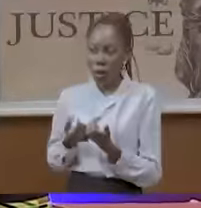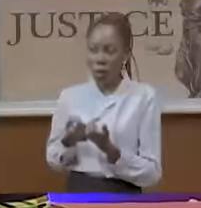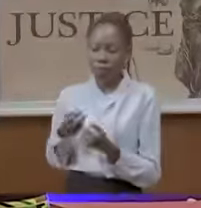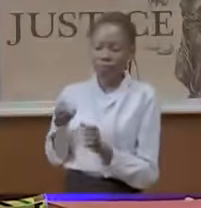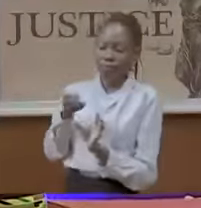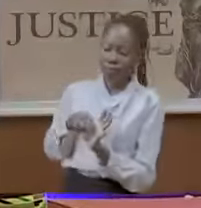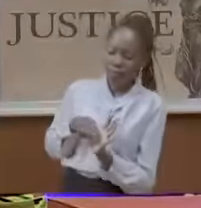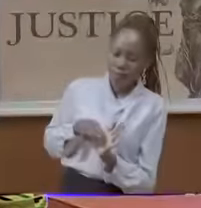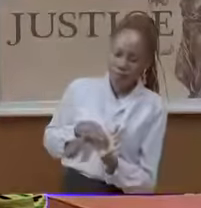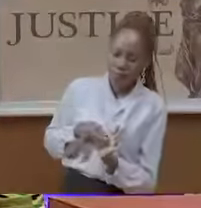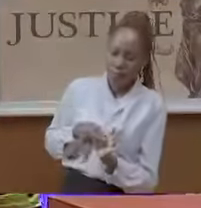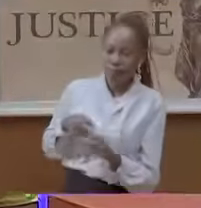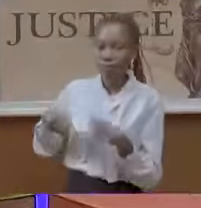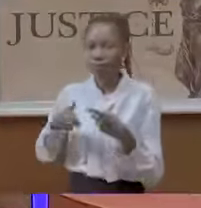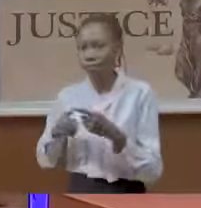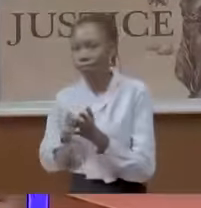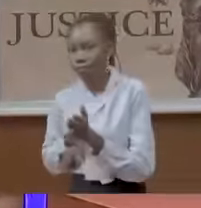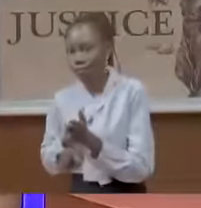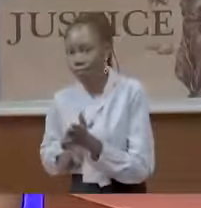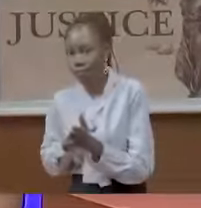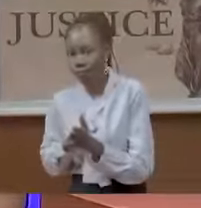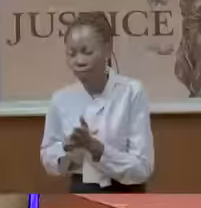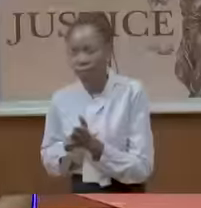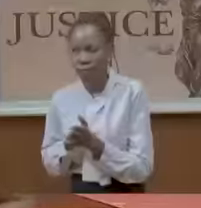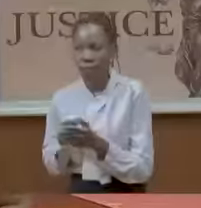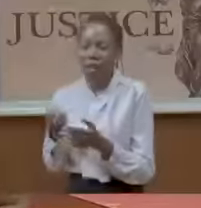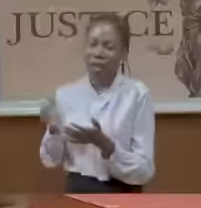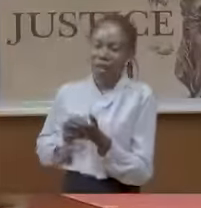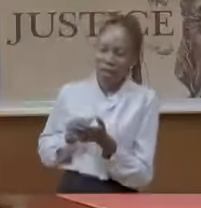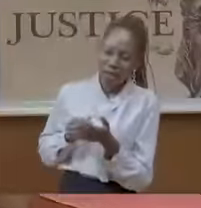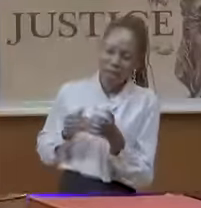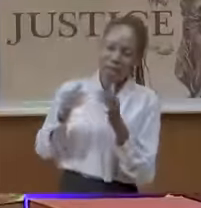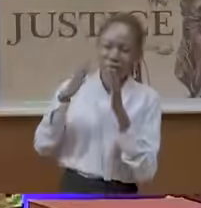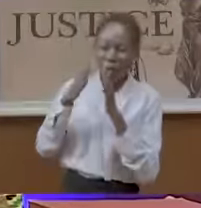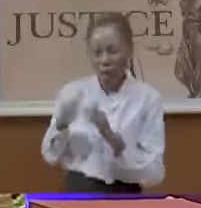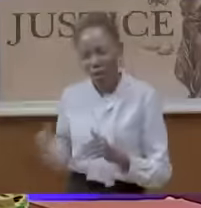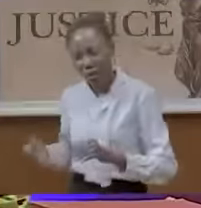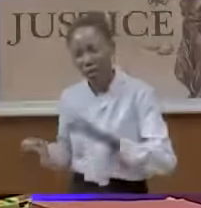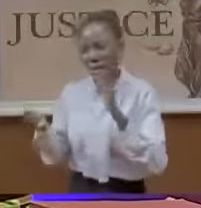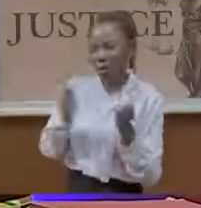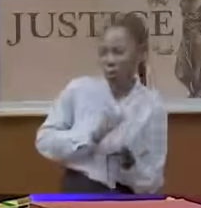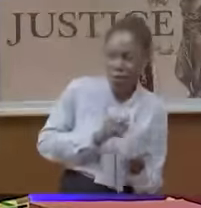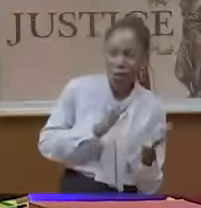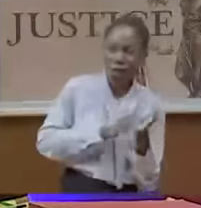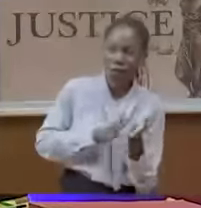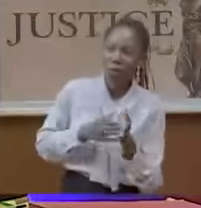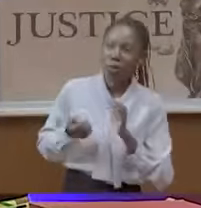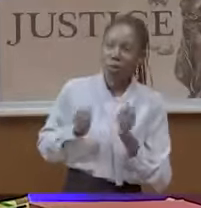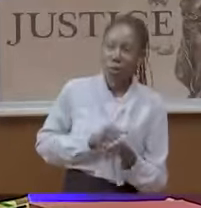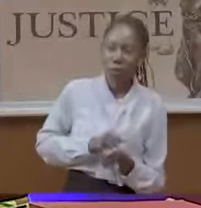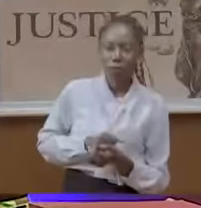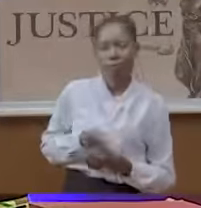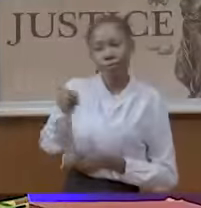joined. He went to school for some time. So when we started having the trouble of this non-imbalance going everywhere, she now said she would be taking